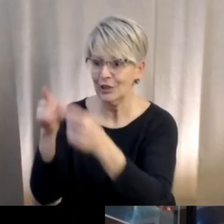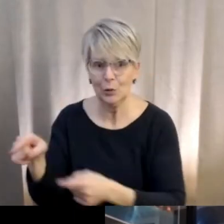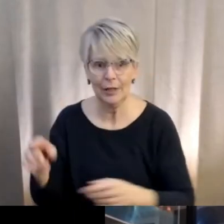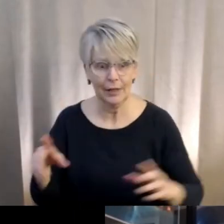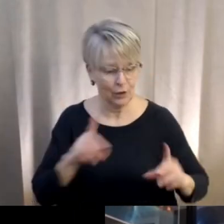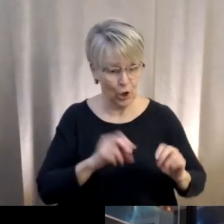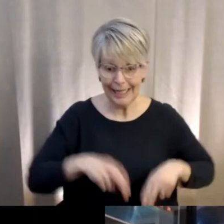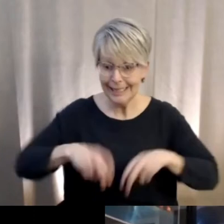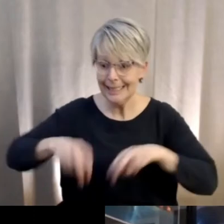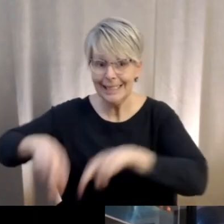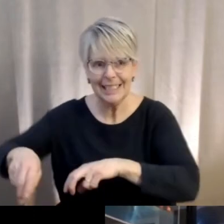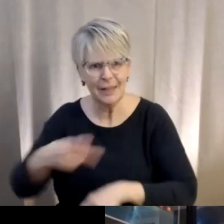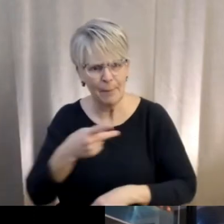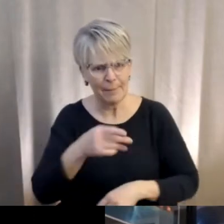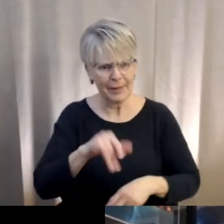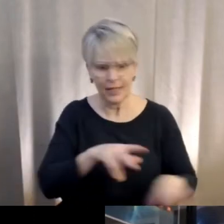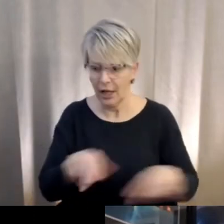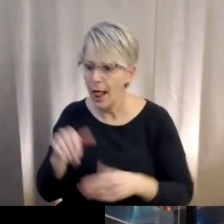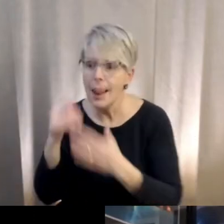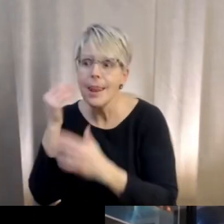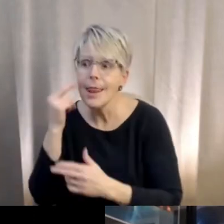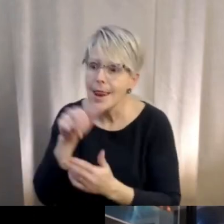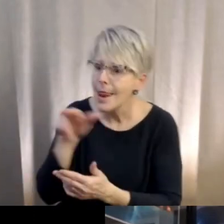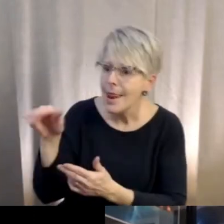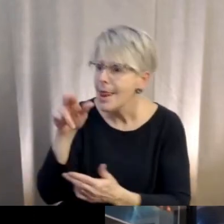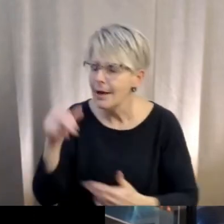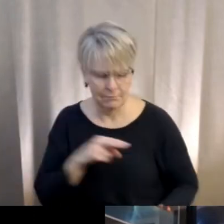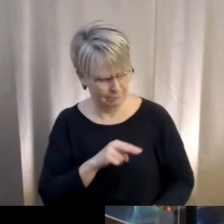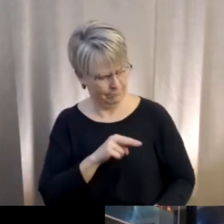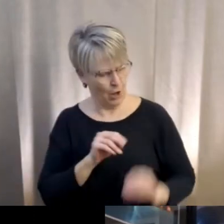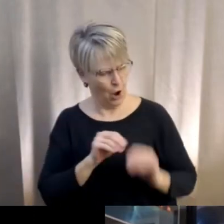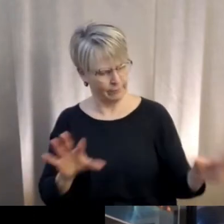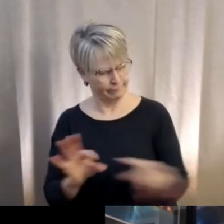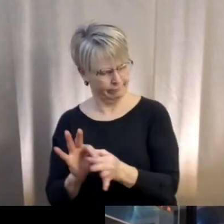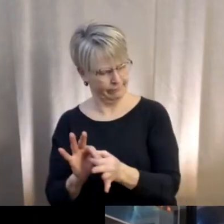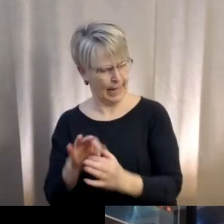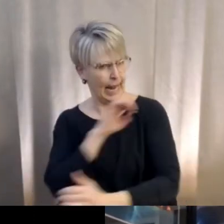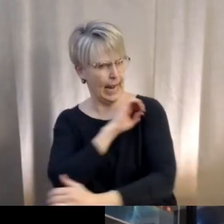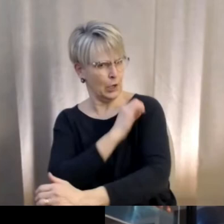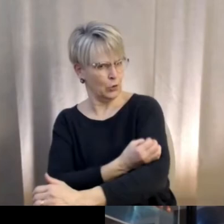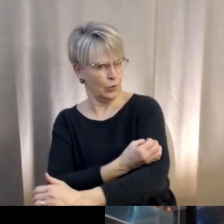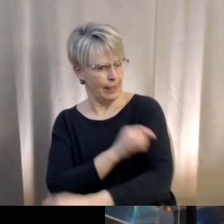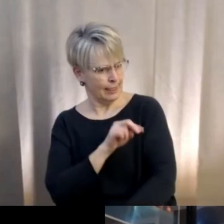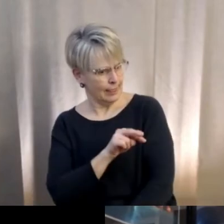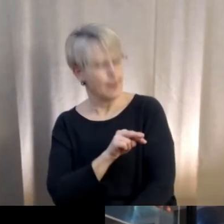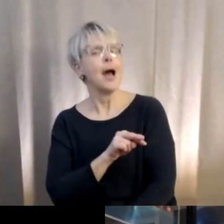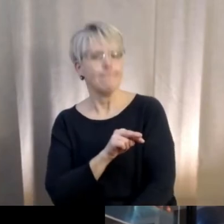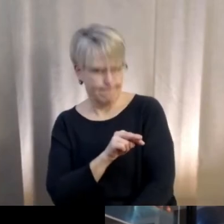up and run over and this is a puppy and it starts licking the person's face. So like that is high on the